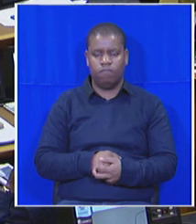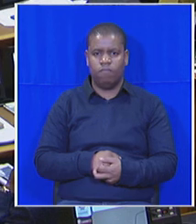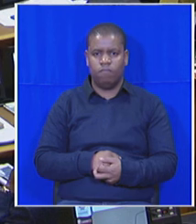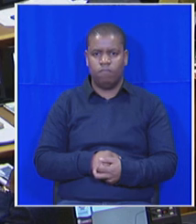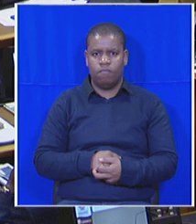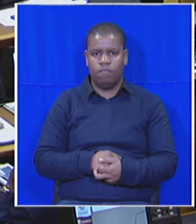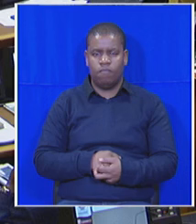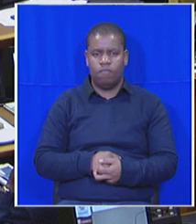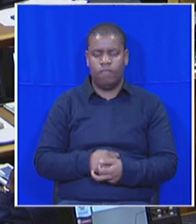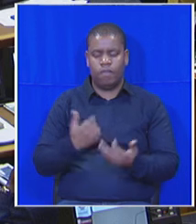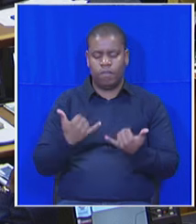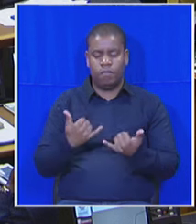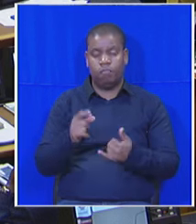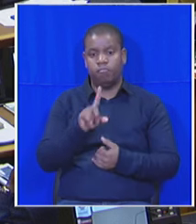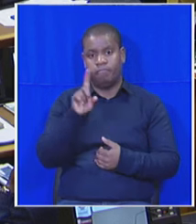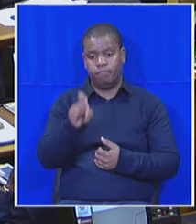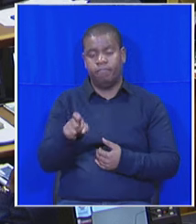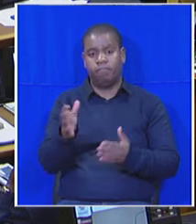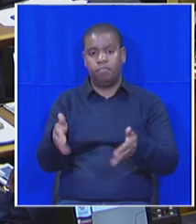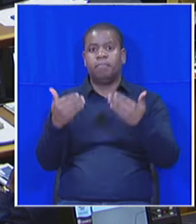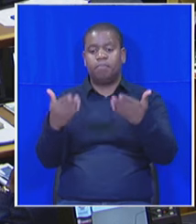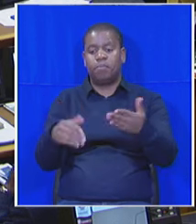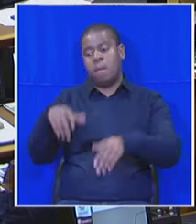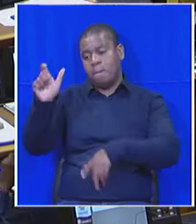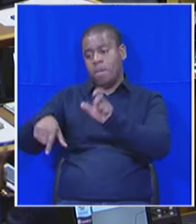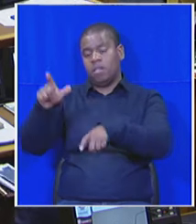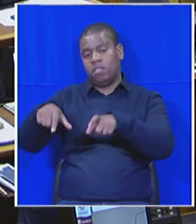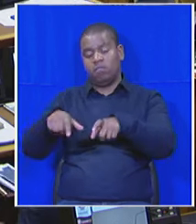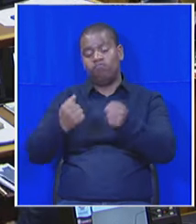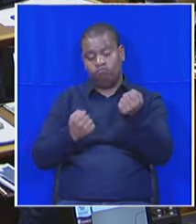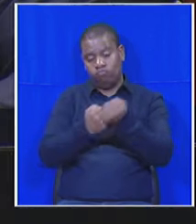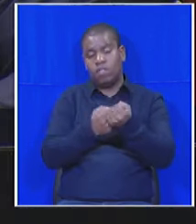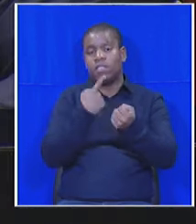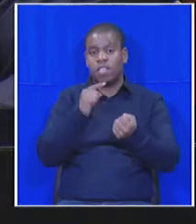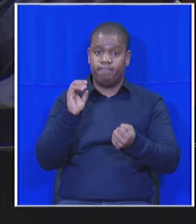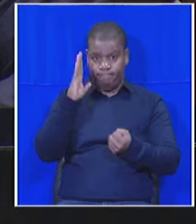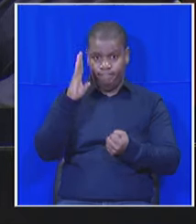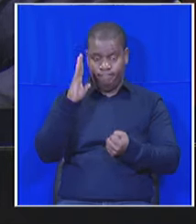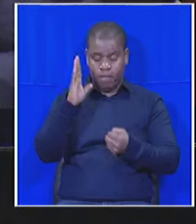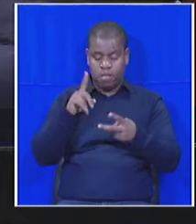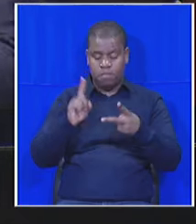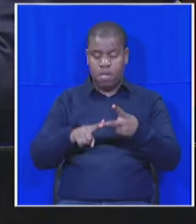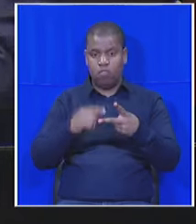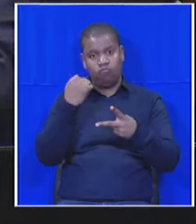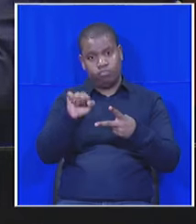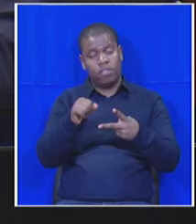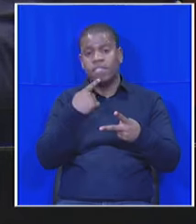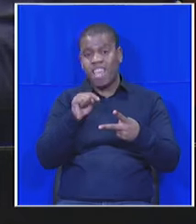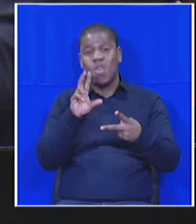I now put the question. Those in favor will say aye, and those against will say